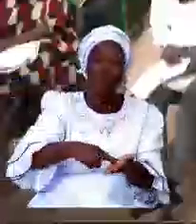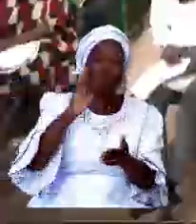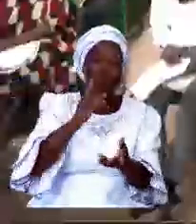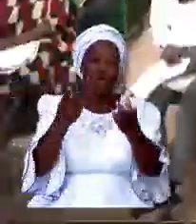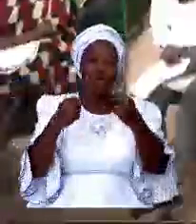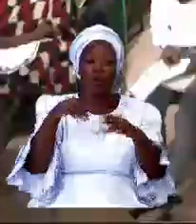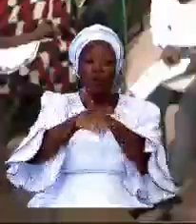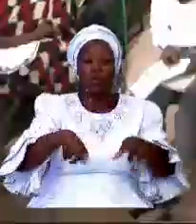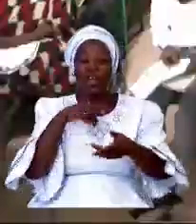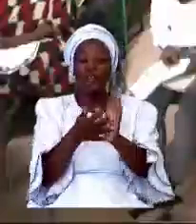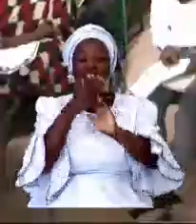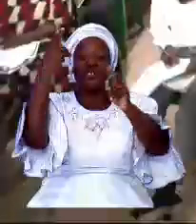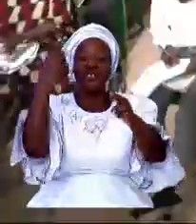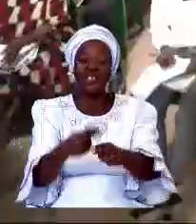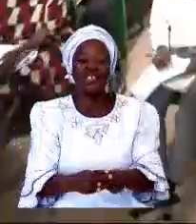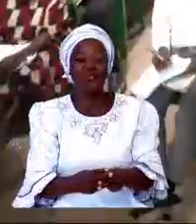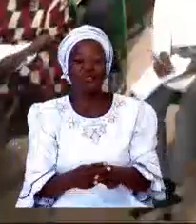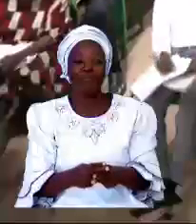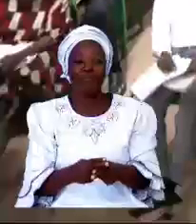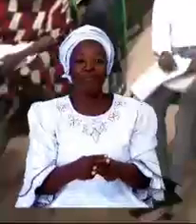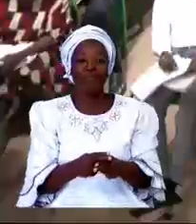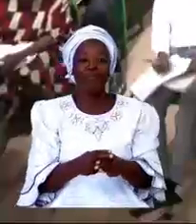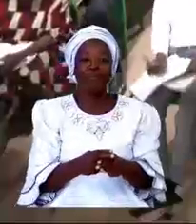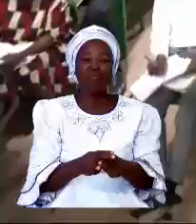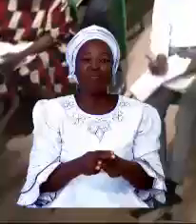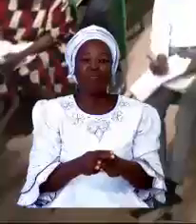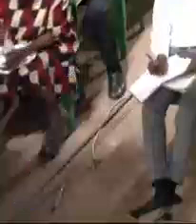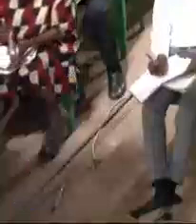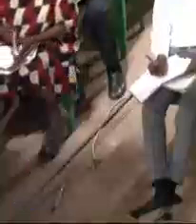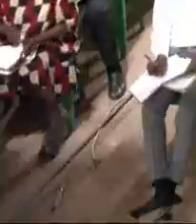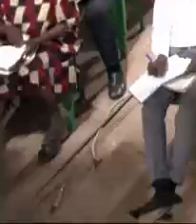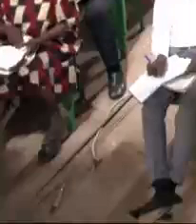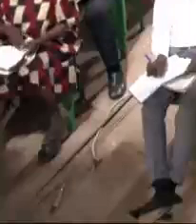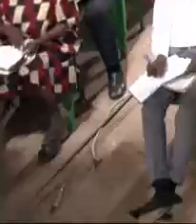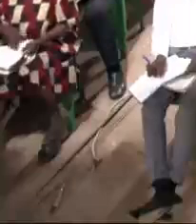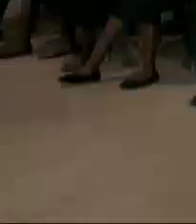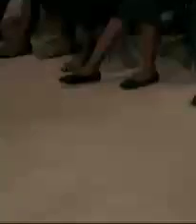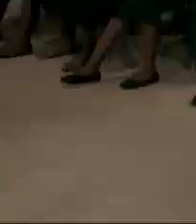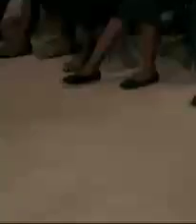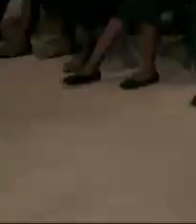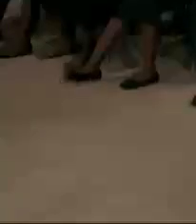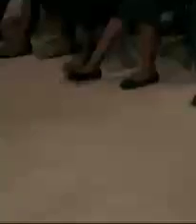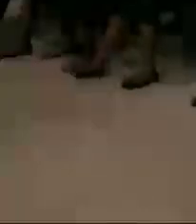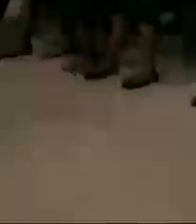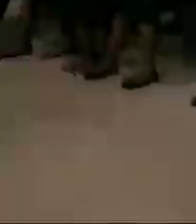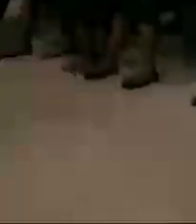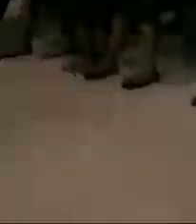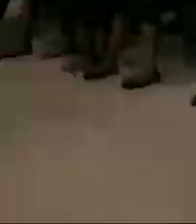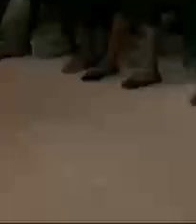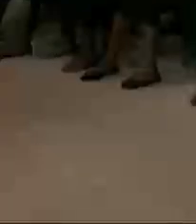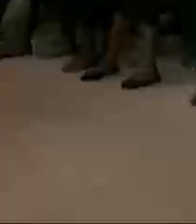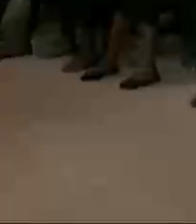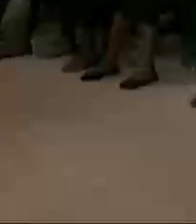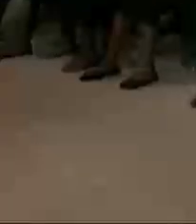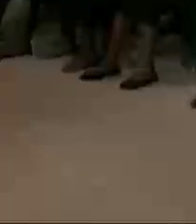come. Resurrection will come to your life in Jesus' name.